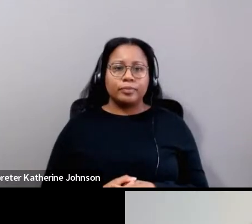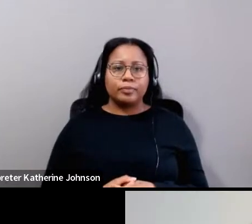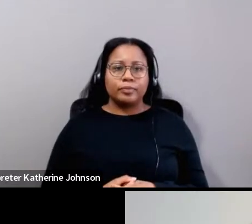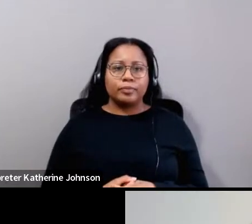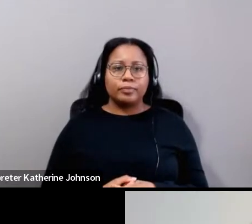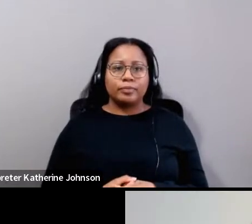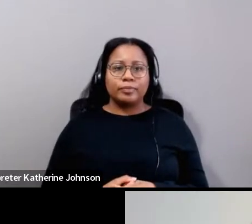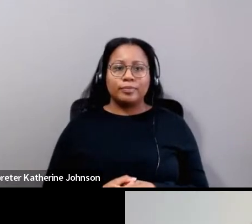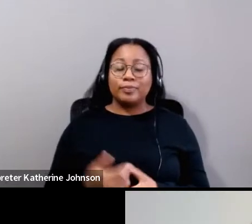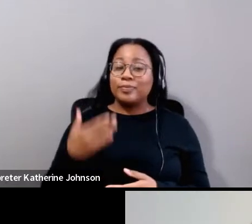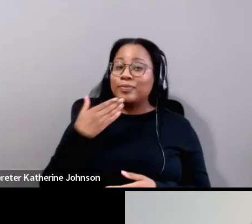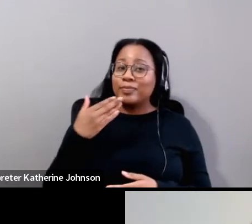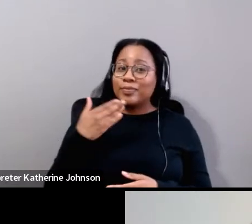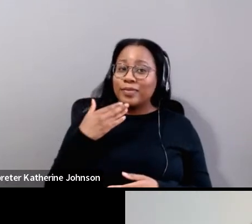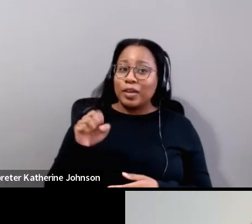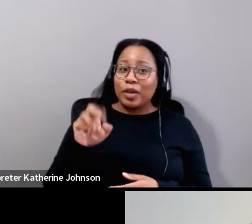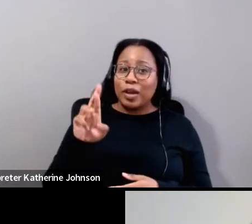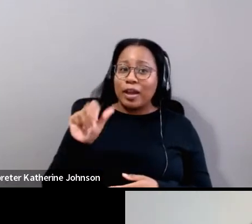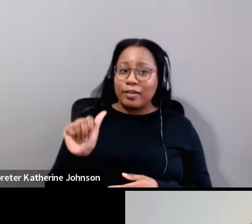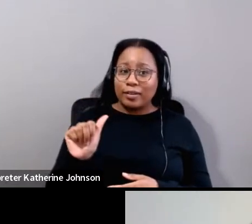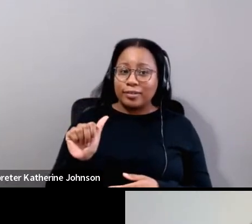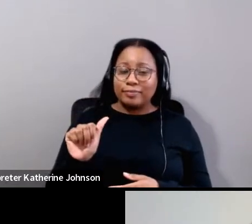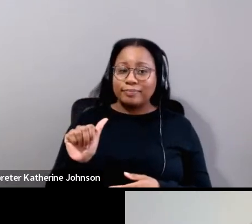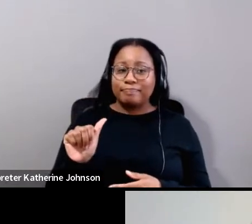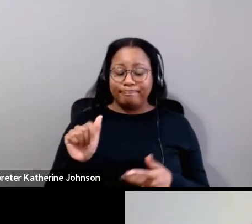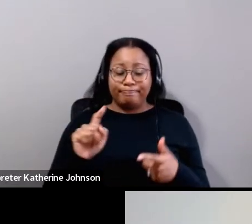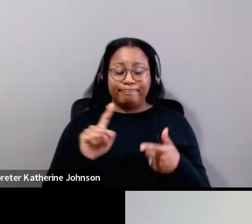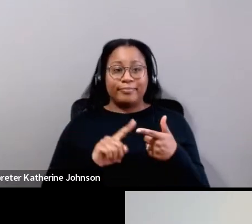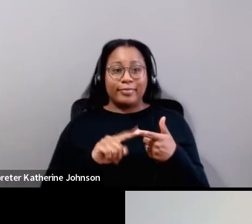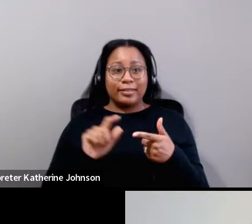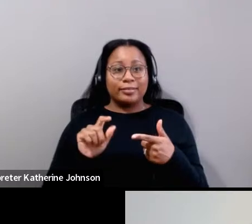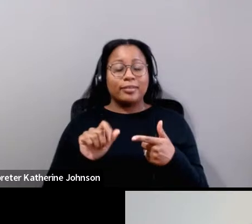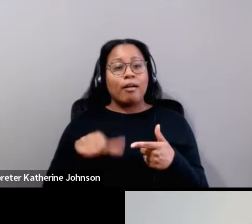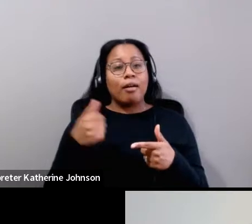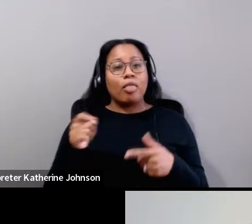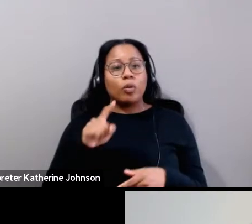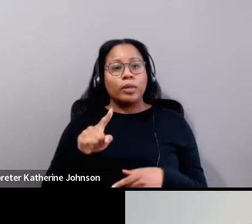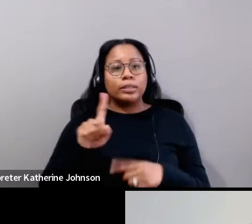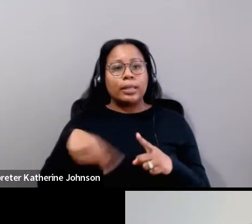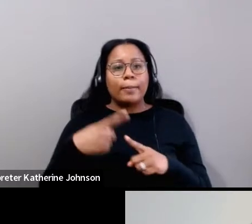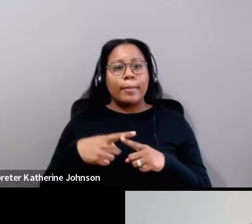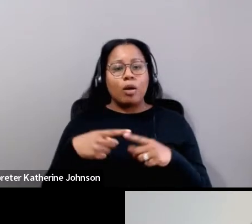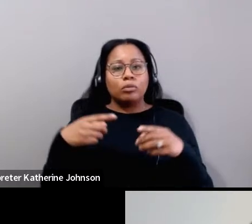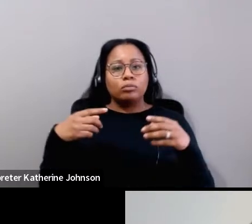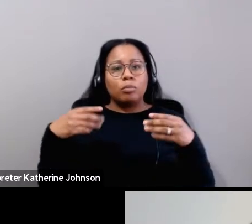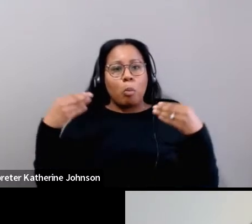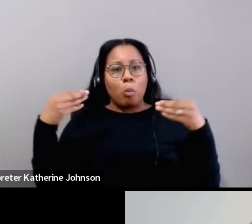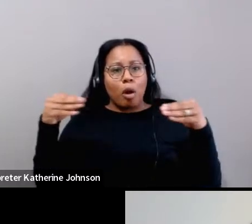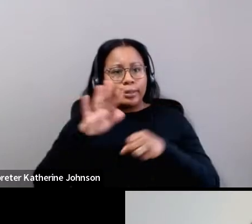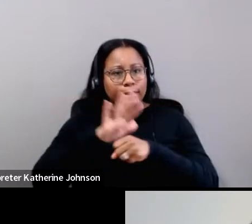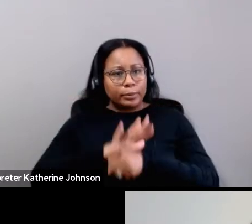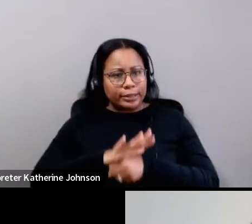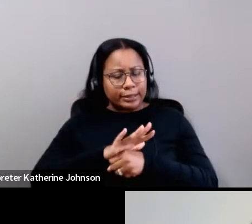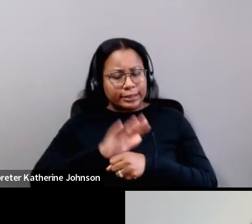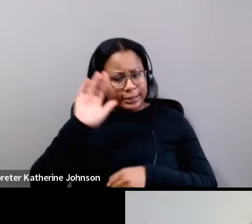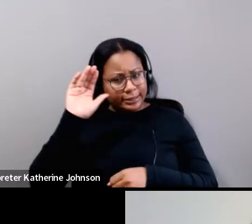Great, thank you, Erica. Next question is about market pressure. It seems to be determined at the community district level, not